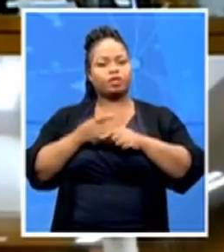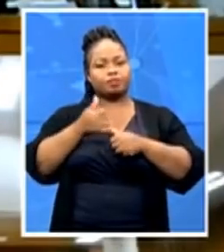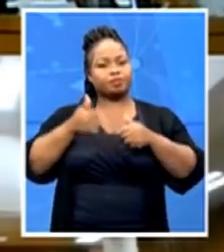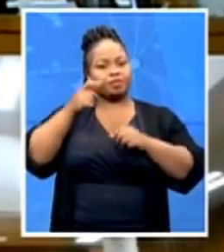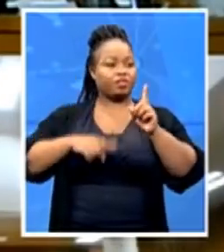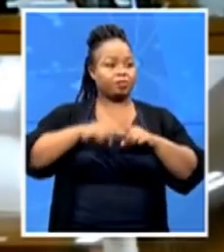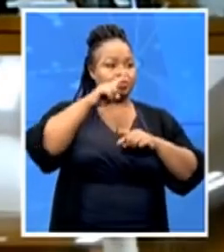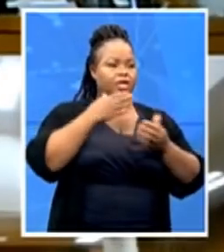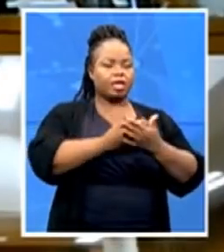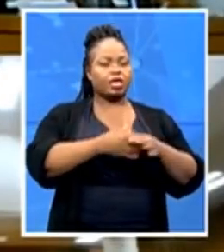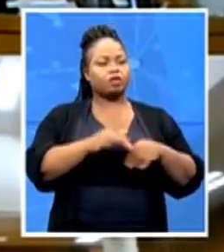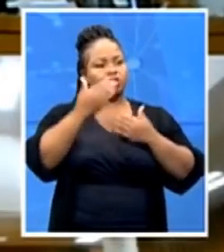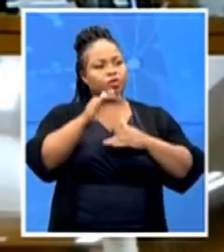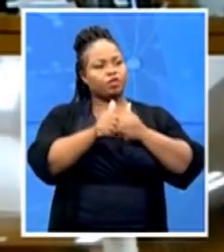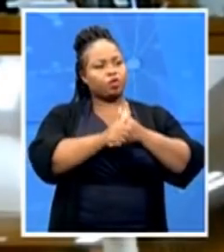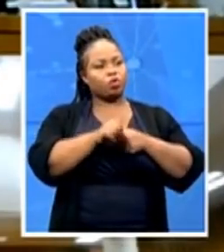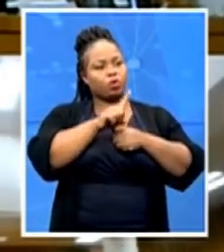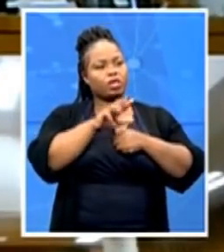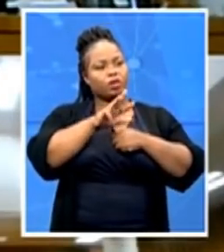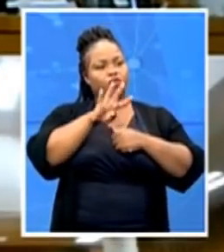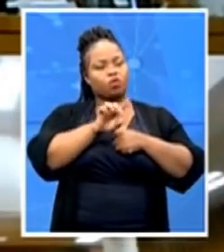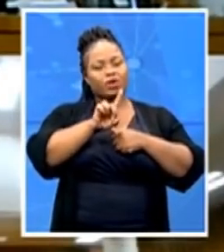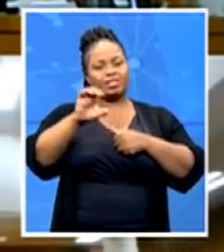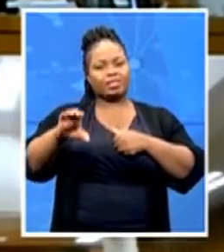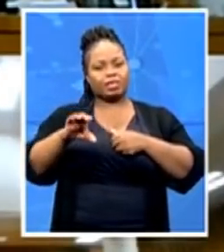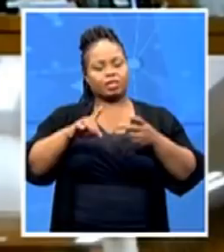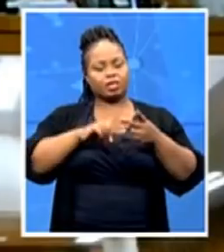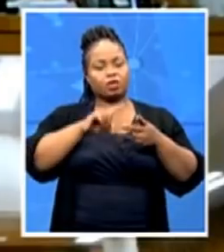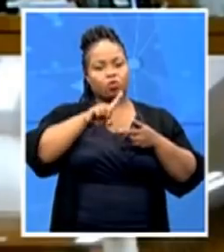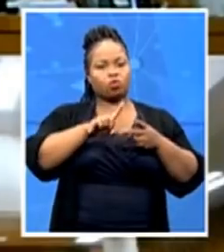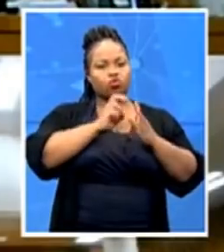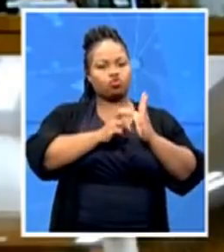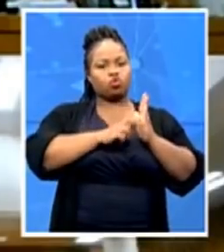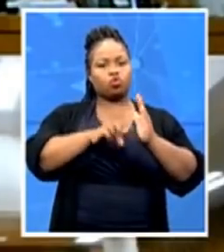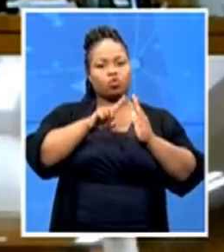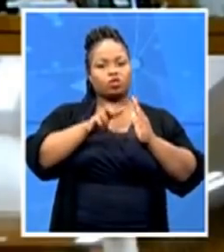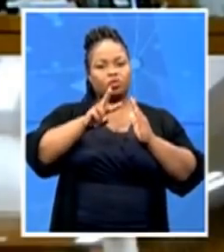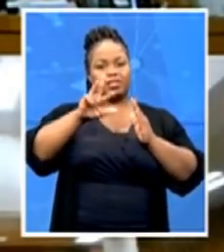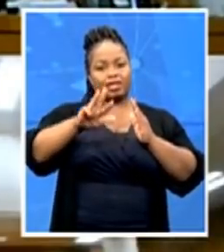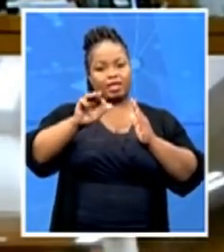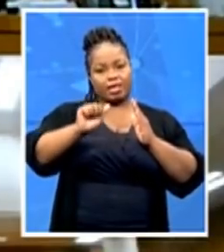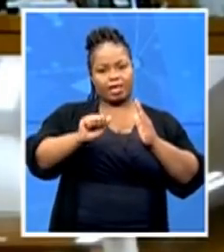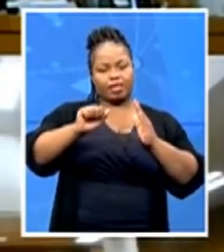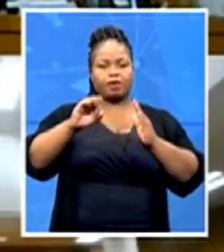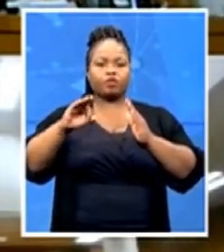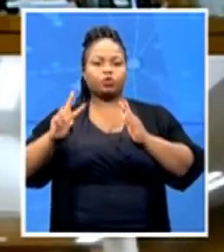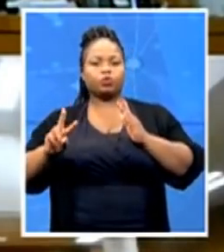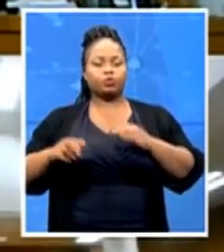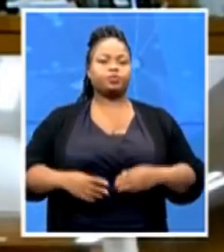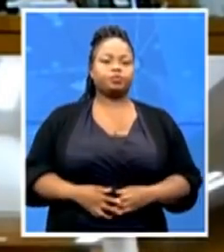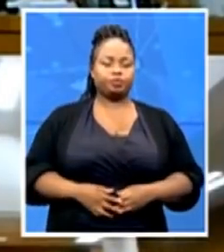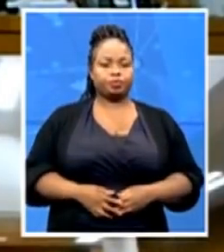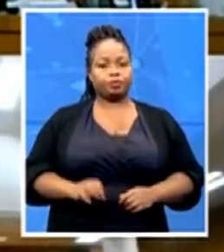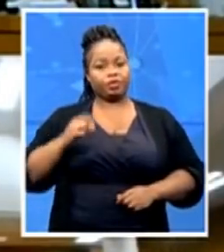194.1c, 190 Rule 129AF2. The first reason why